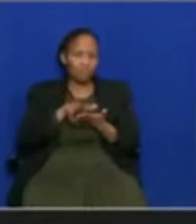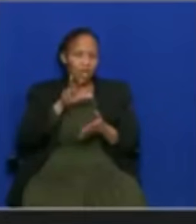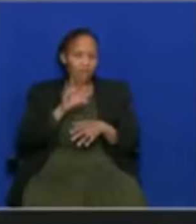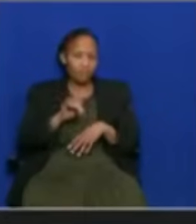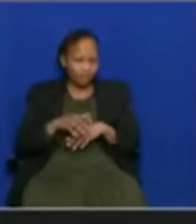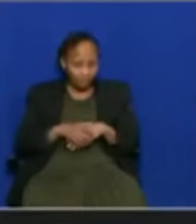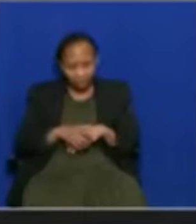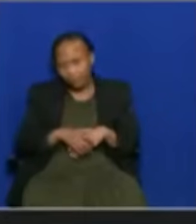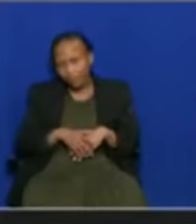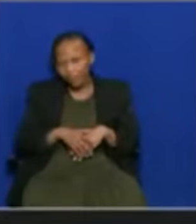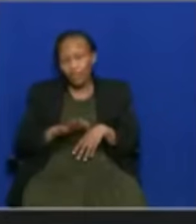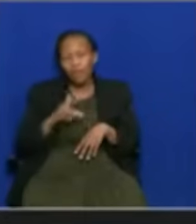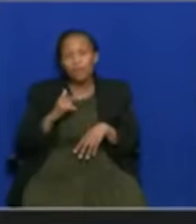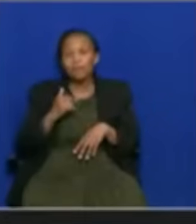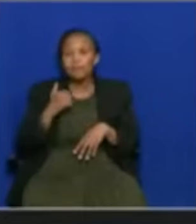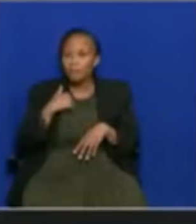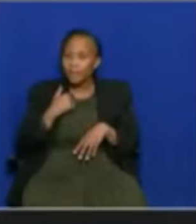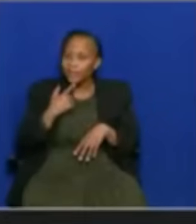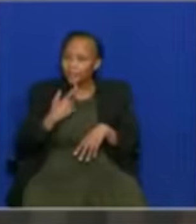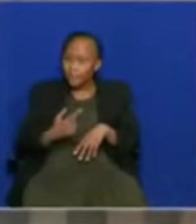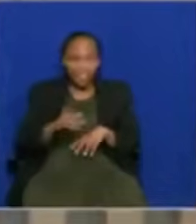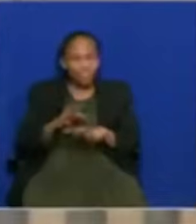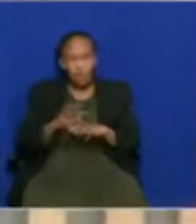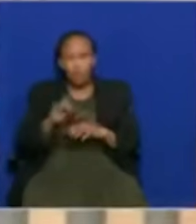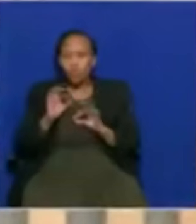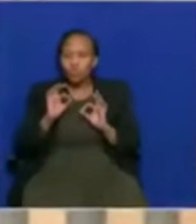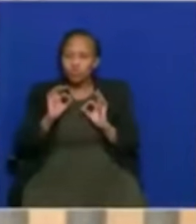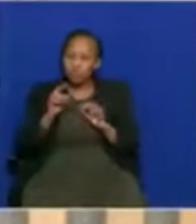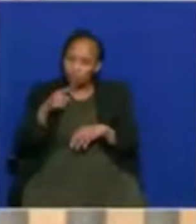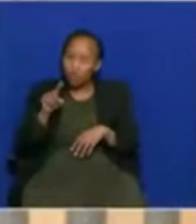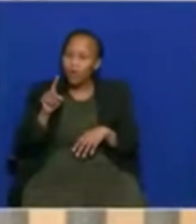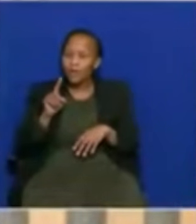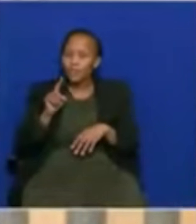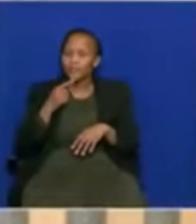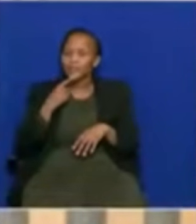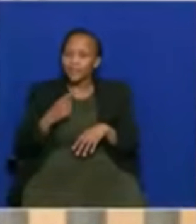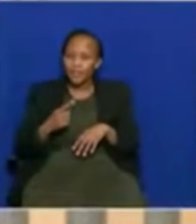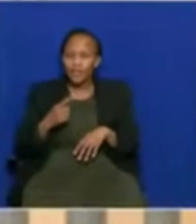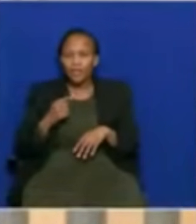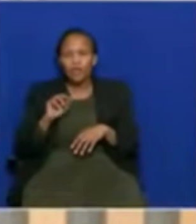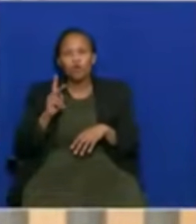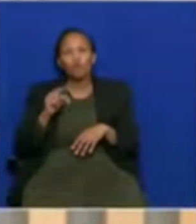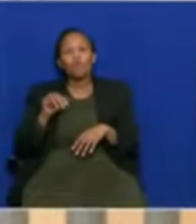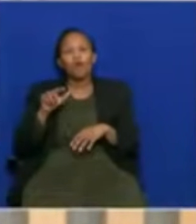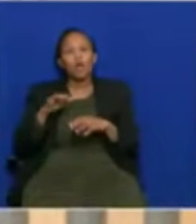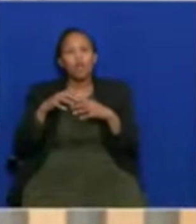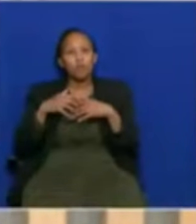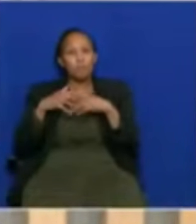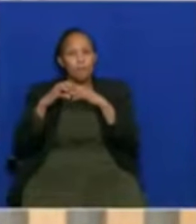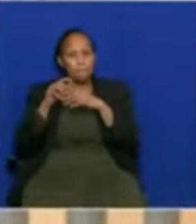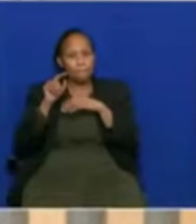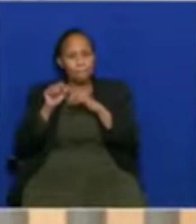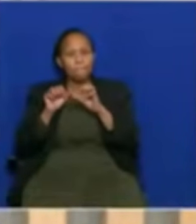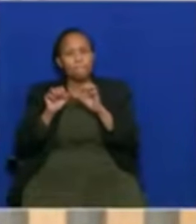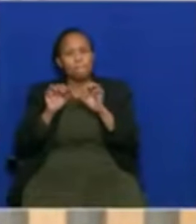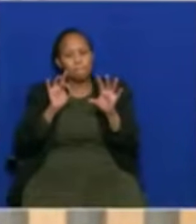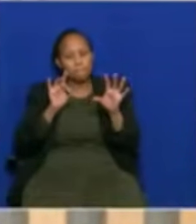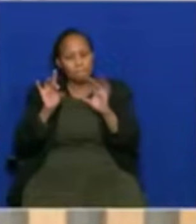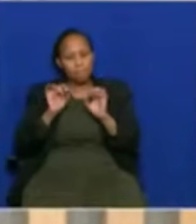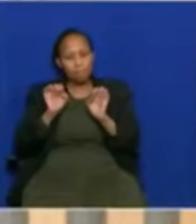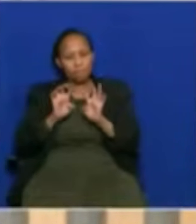say Kumalo constituted this panel, conducted interviews,